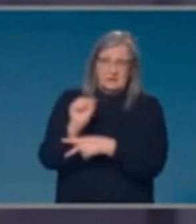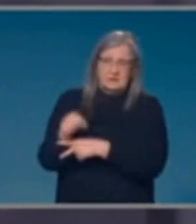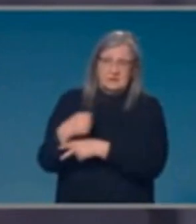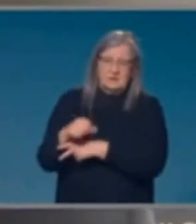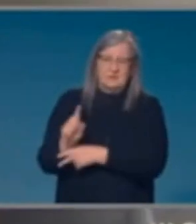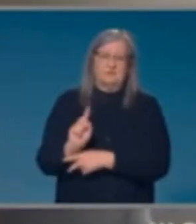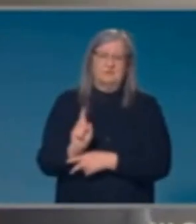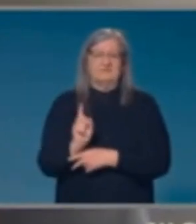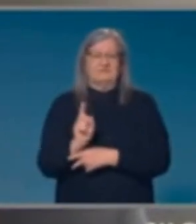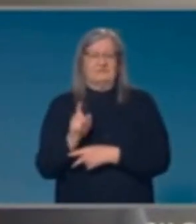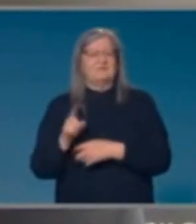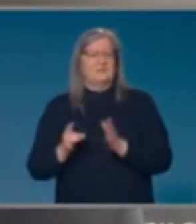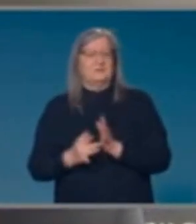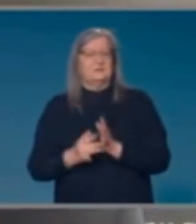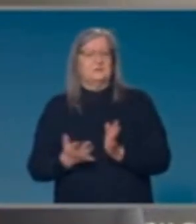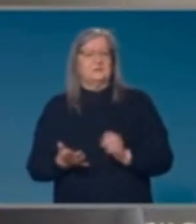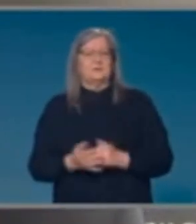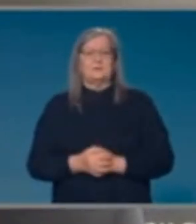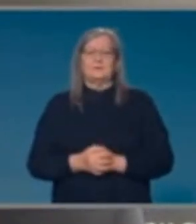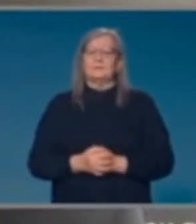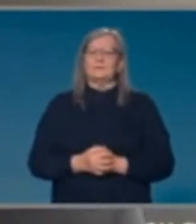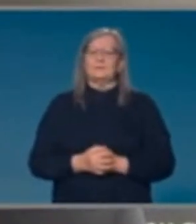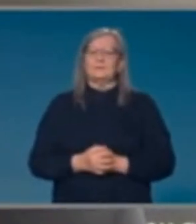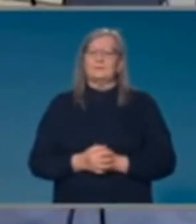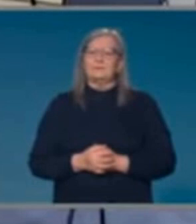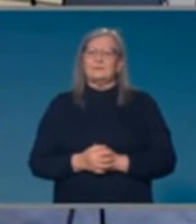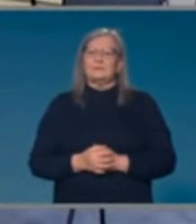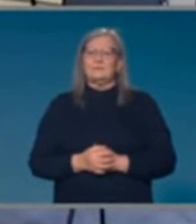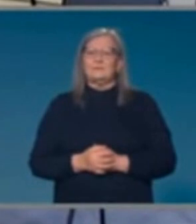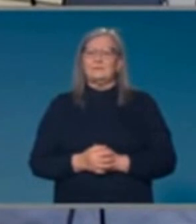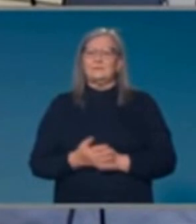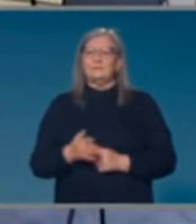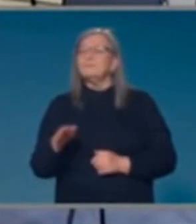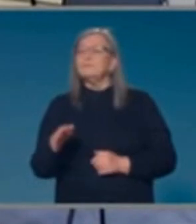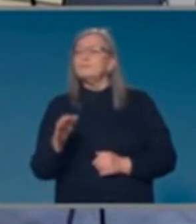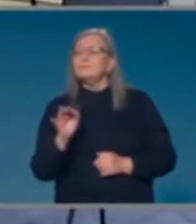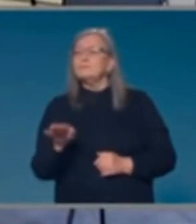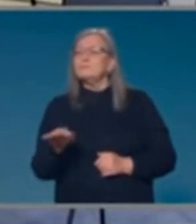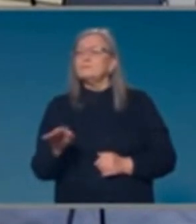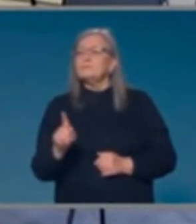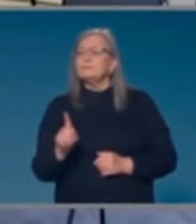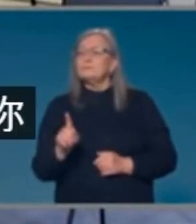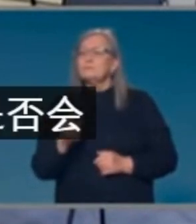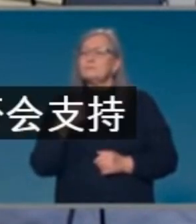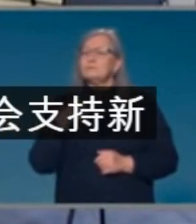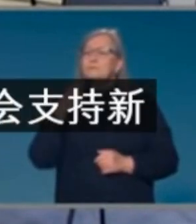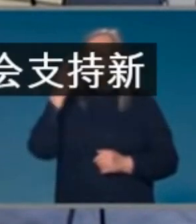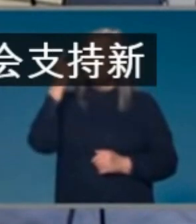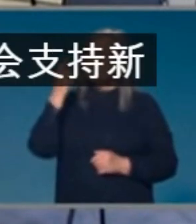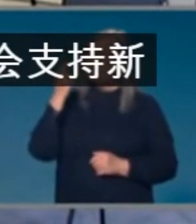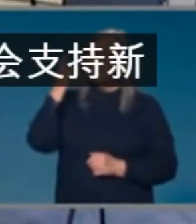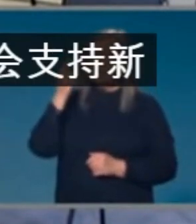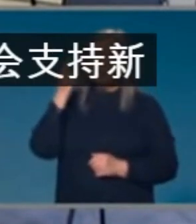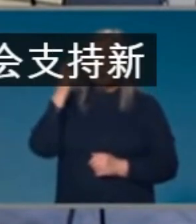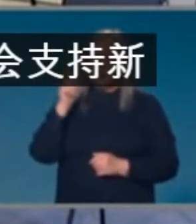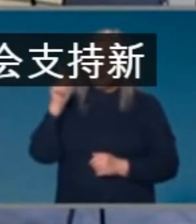behind Rachel, please. Apologies. Minister, I don't think you could see me in the corner over there. Just wondering whether you would support New South